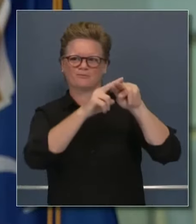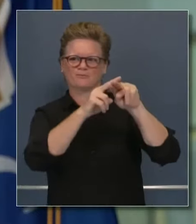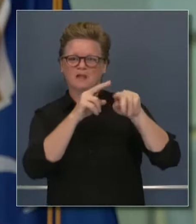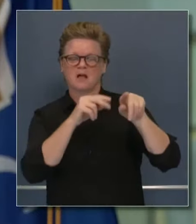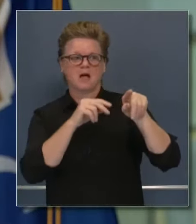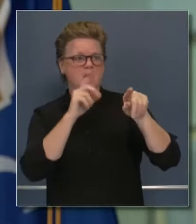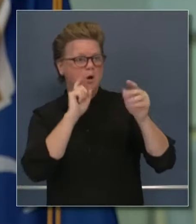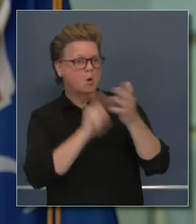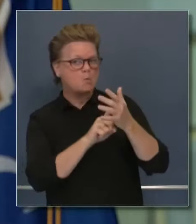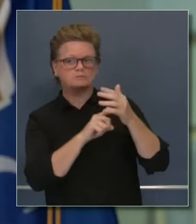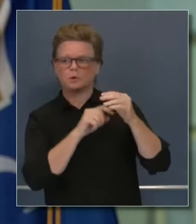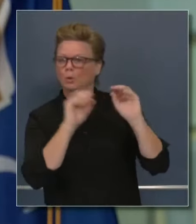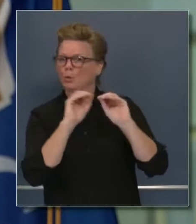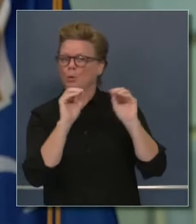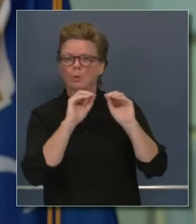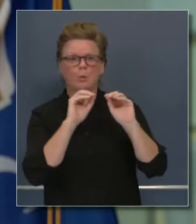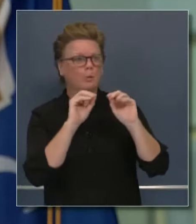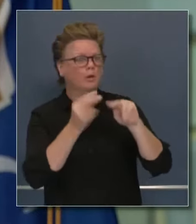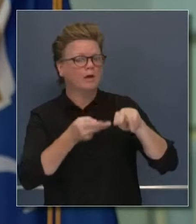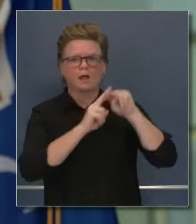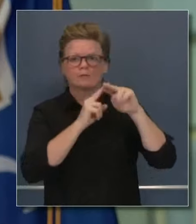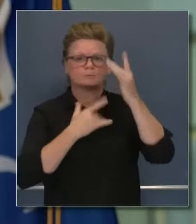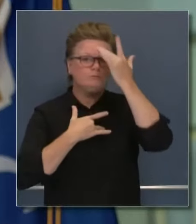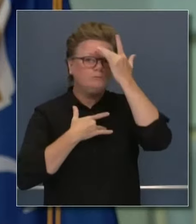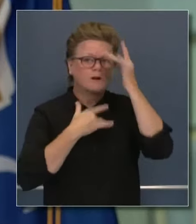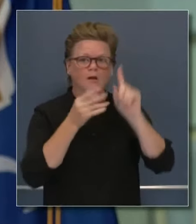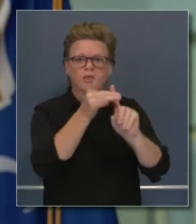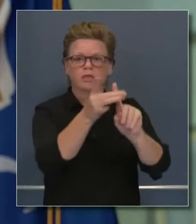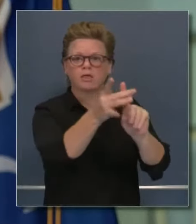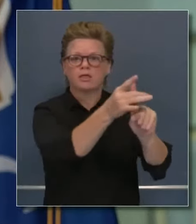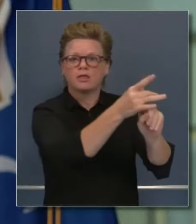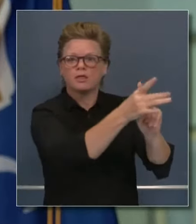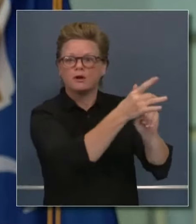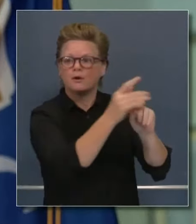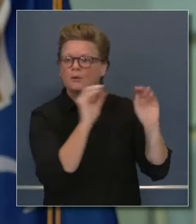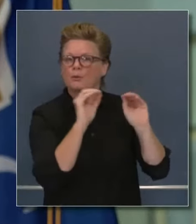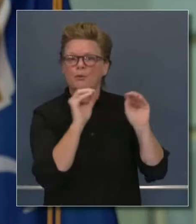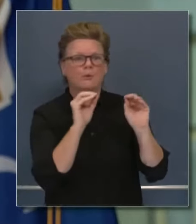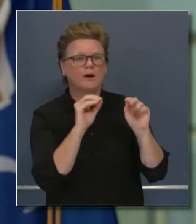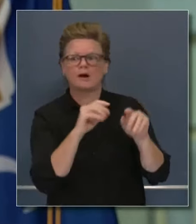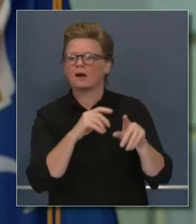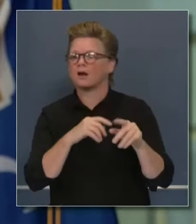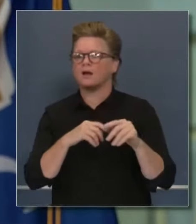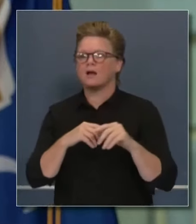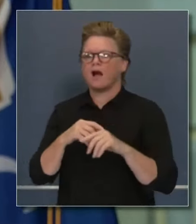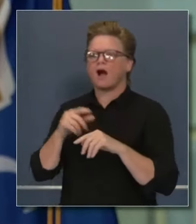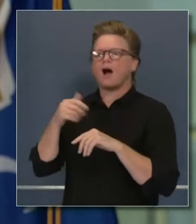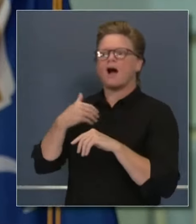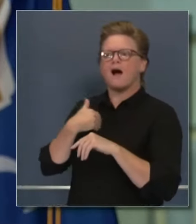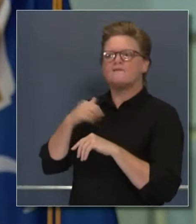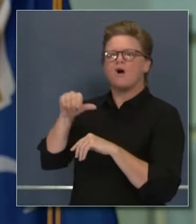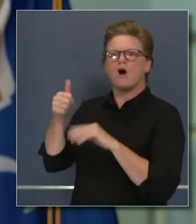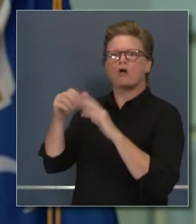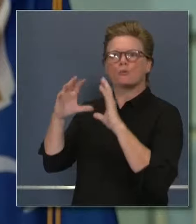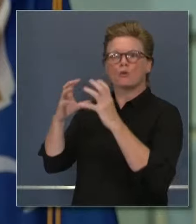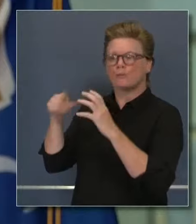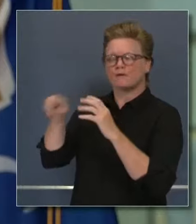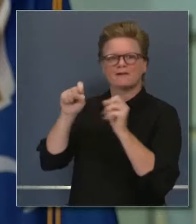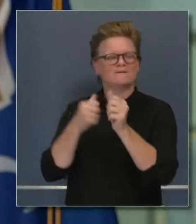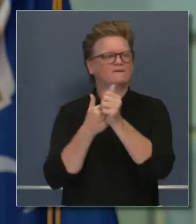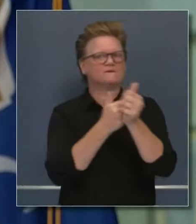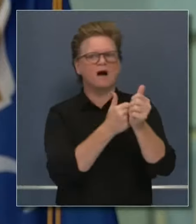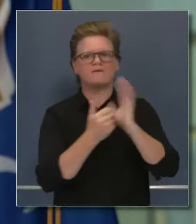be able to use those lessons to guide what we do as a future. Again, pointing to the data, the evidence, watching as it evolves over the